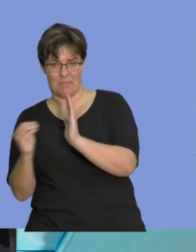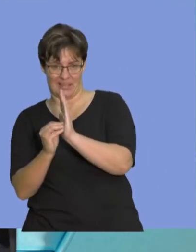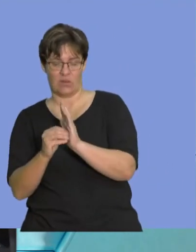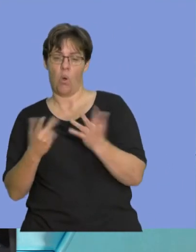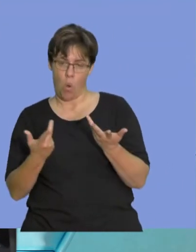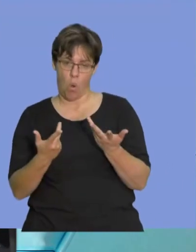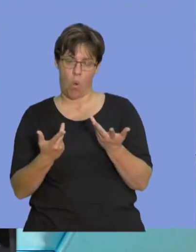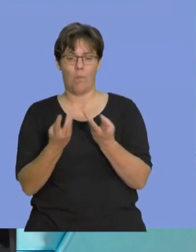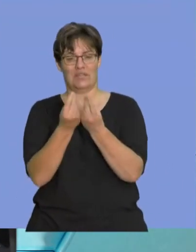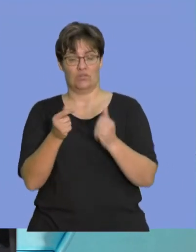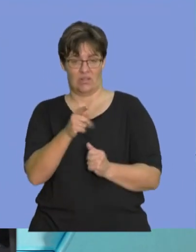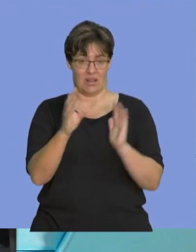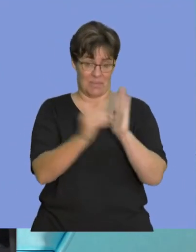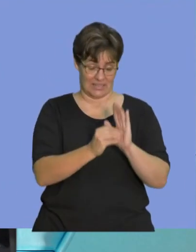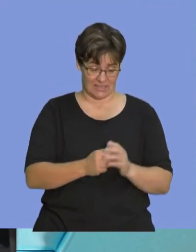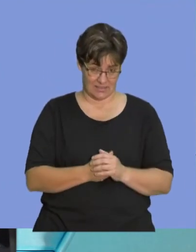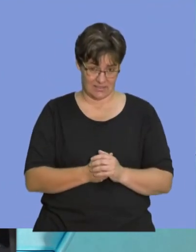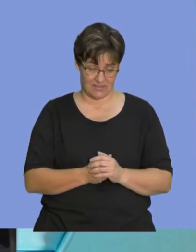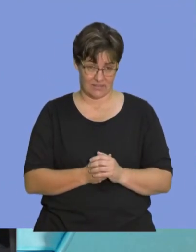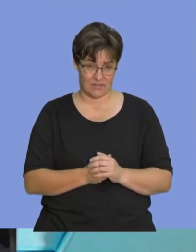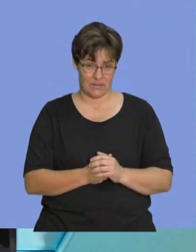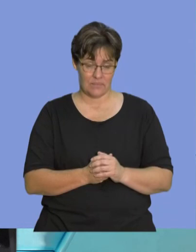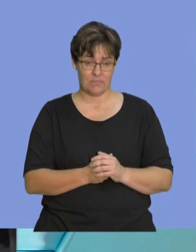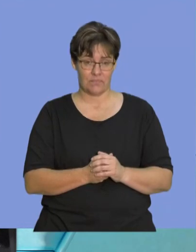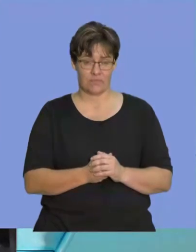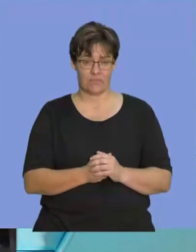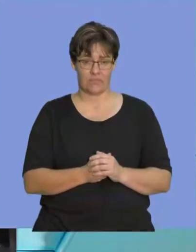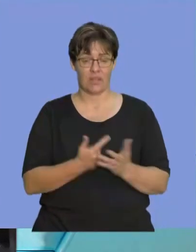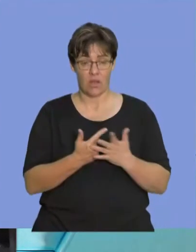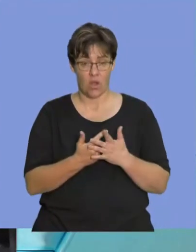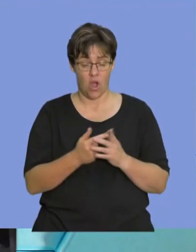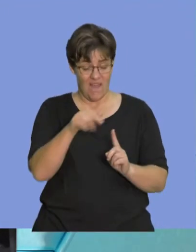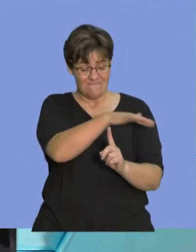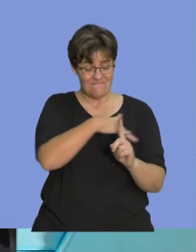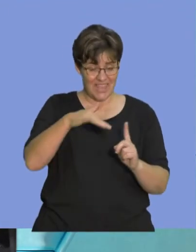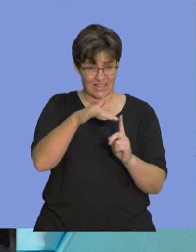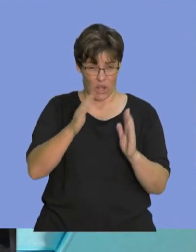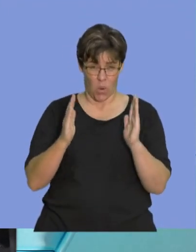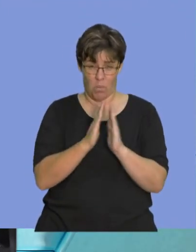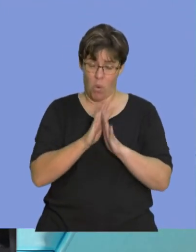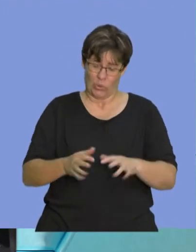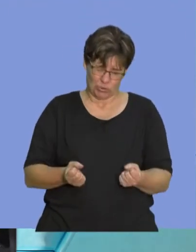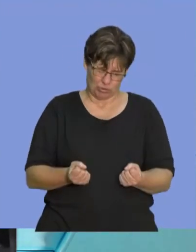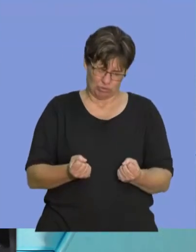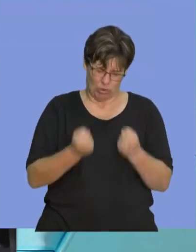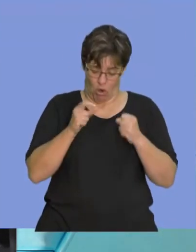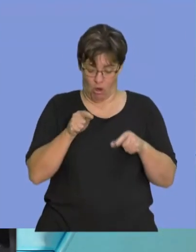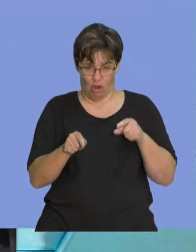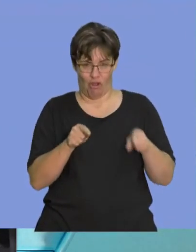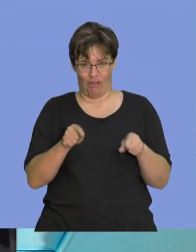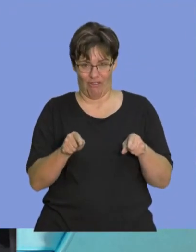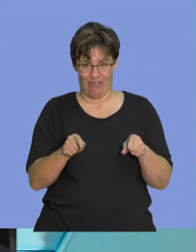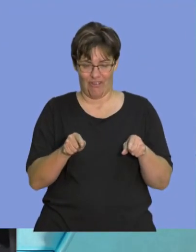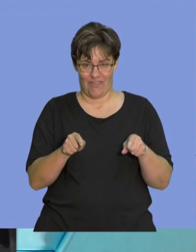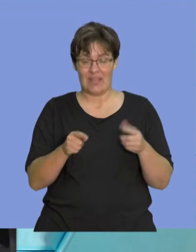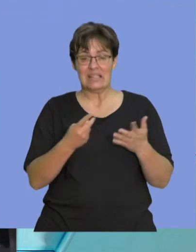on another magnet or another magnetic material. Again, the density of the magnetic field line is essentially